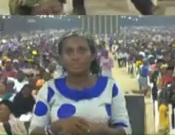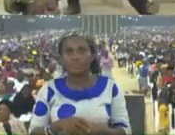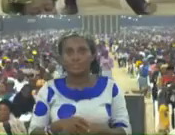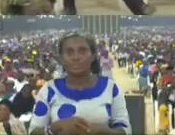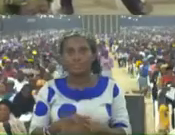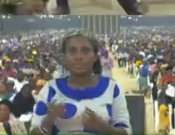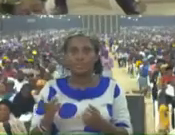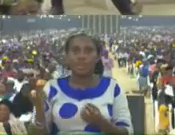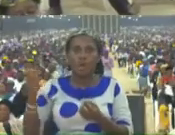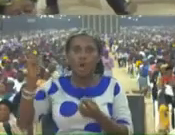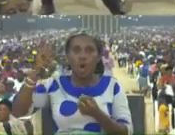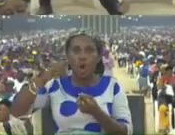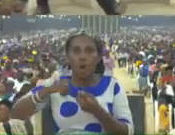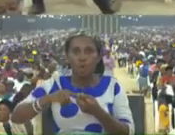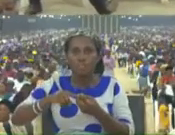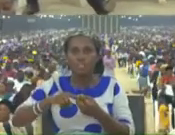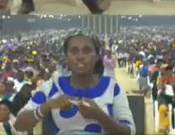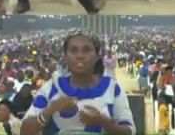Until there was just